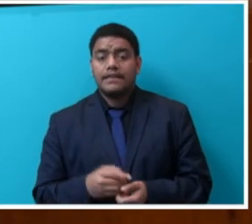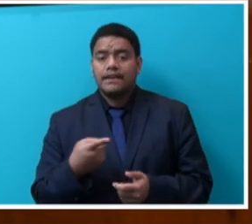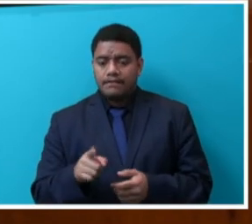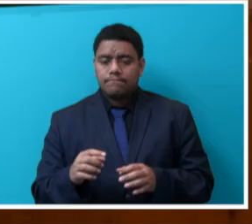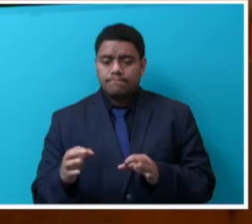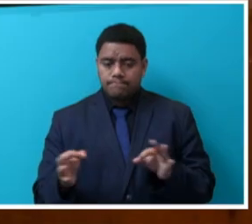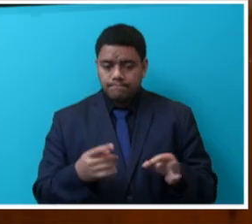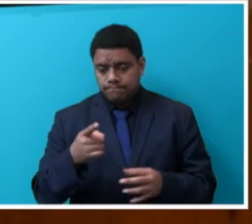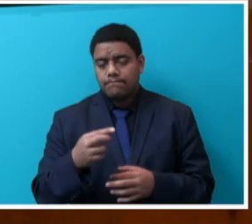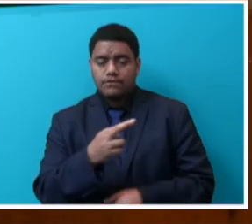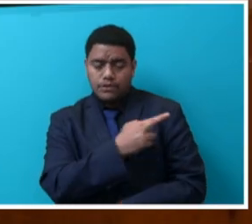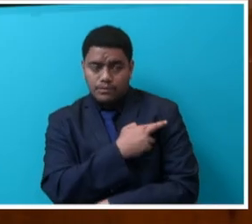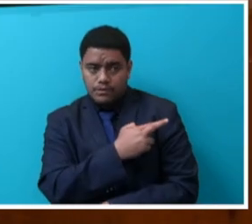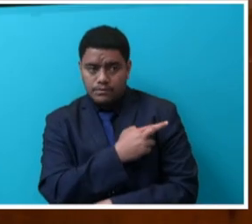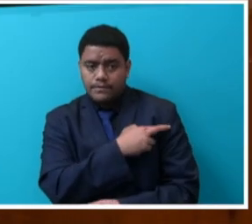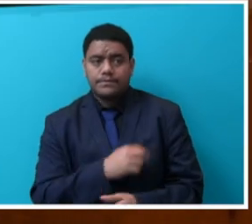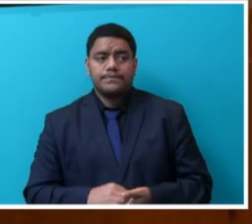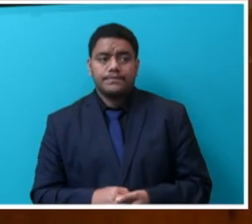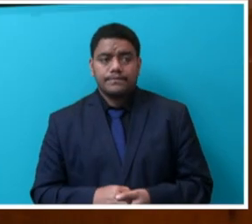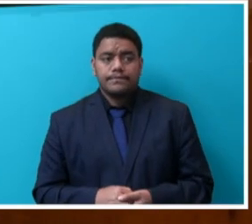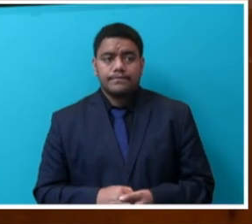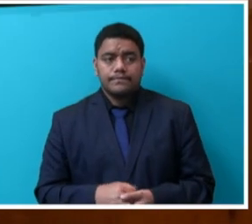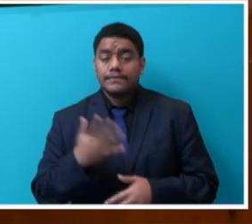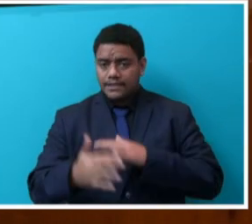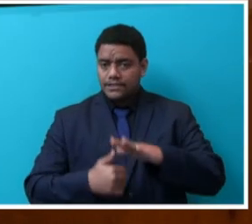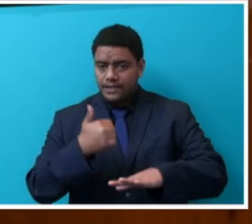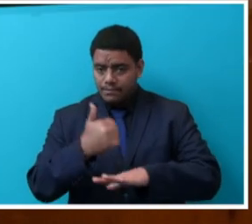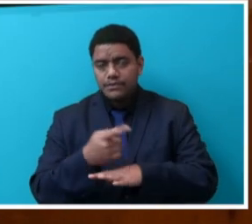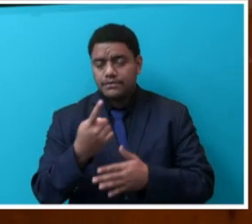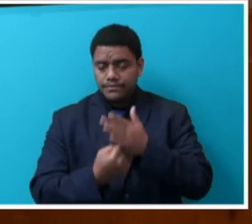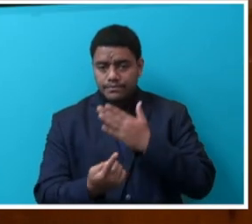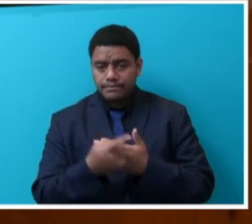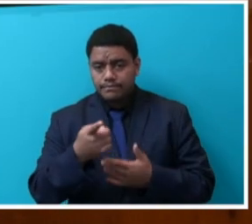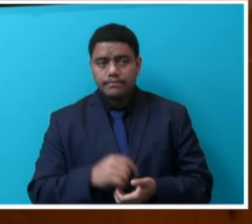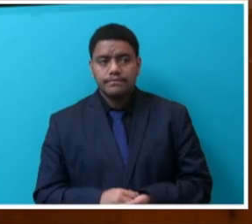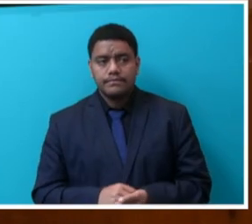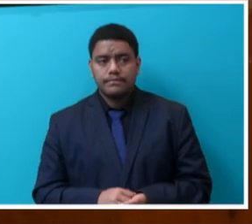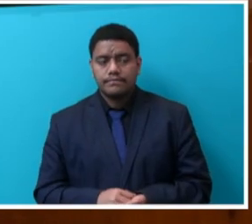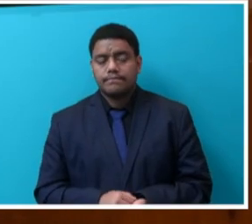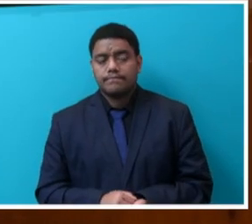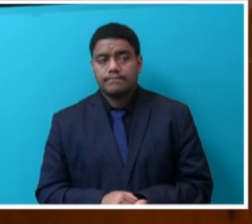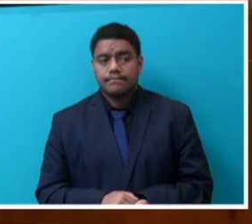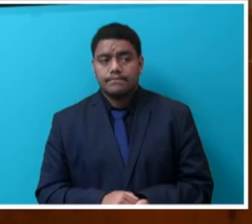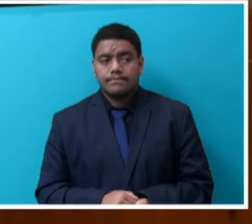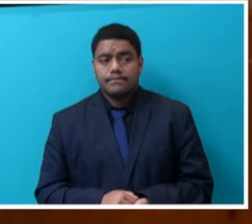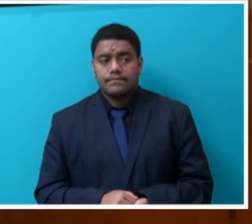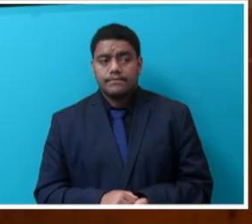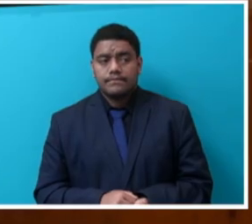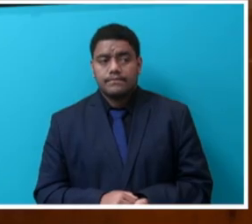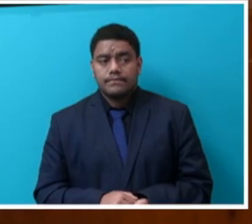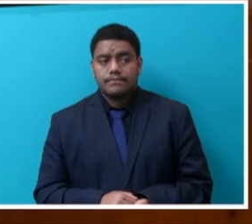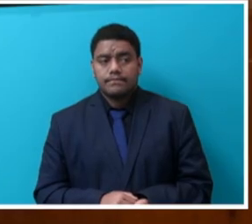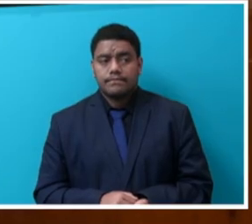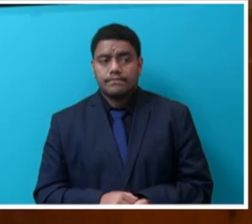Minister responsible for ICT established an e-ticketing committee, which includes representatives